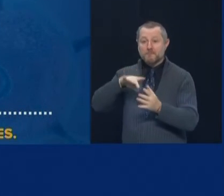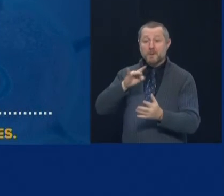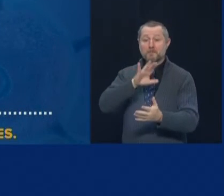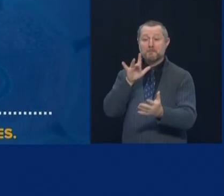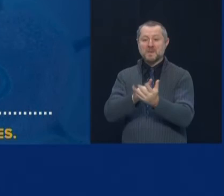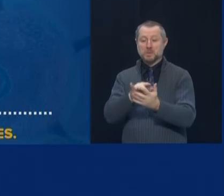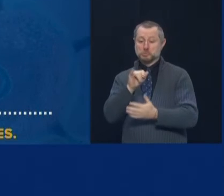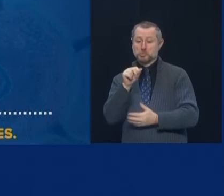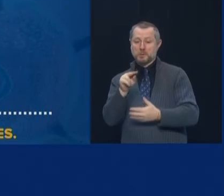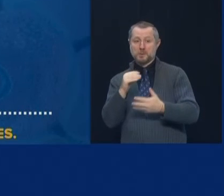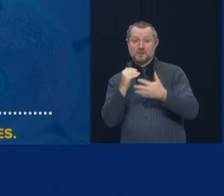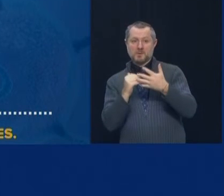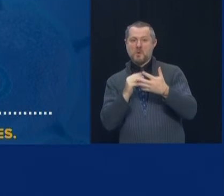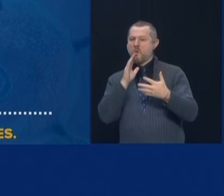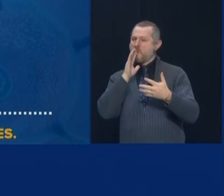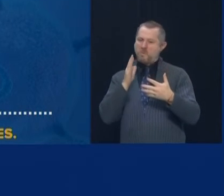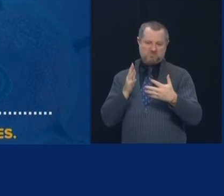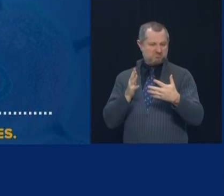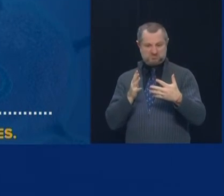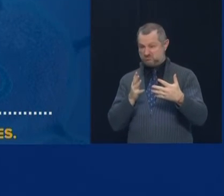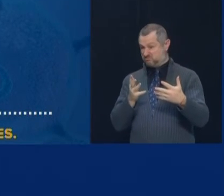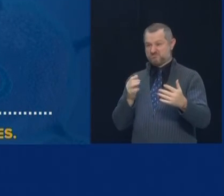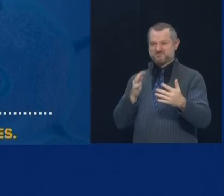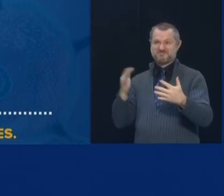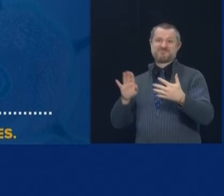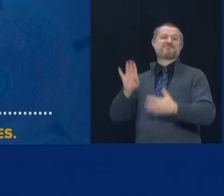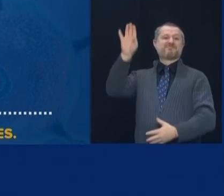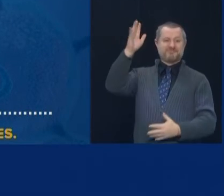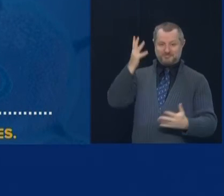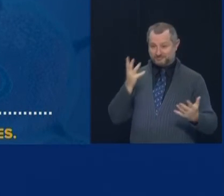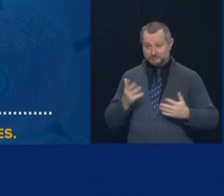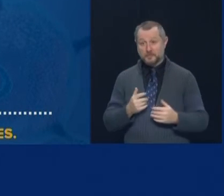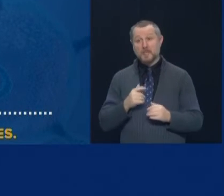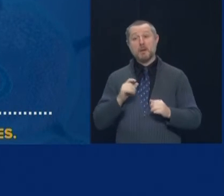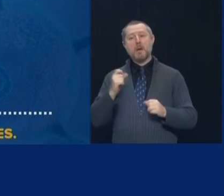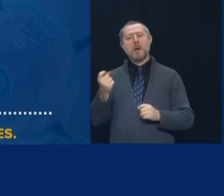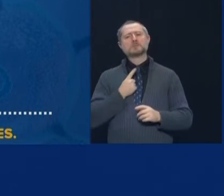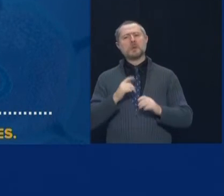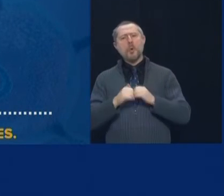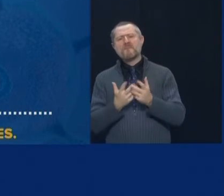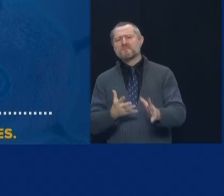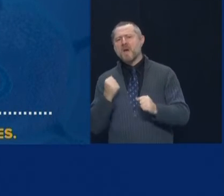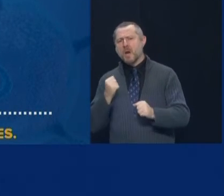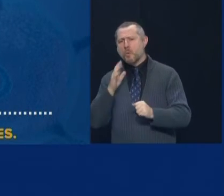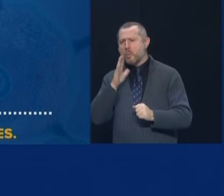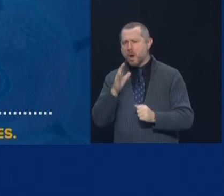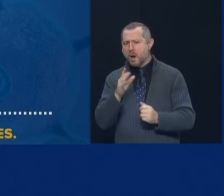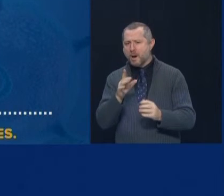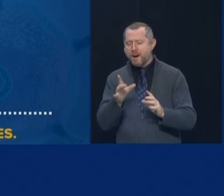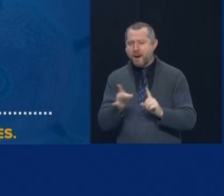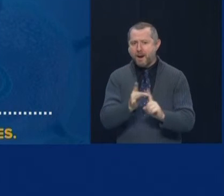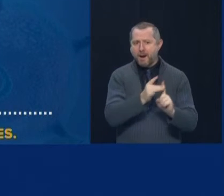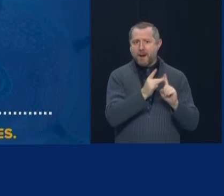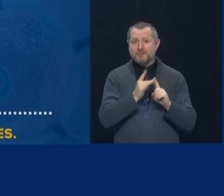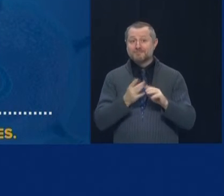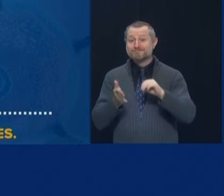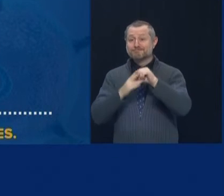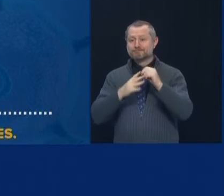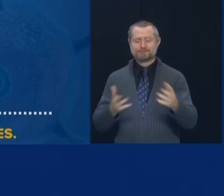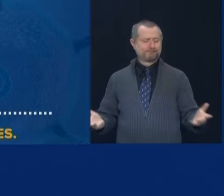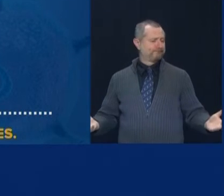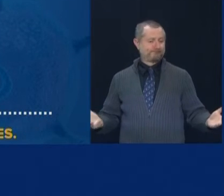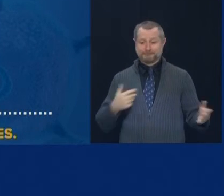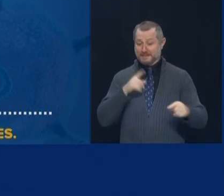Question is, how fast do the cases increase? Nobody can tell you because it depends on what people